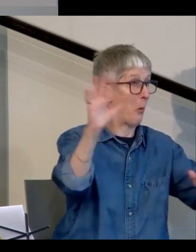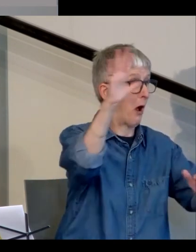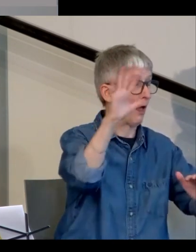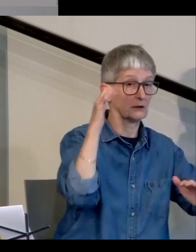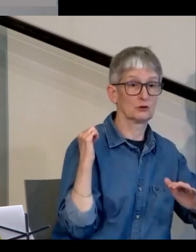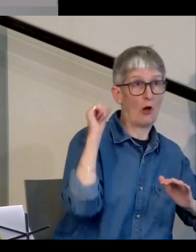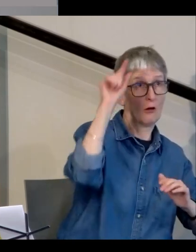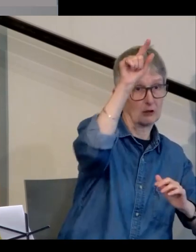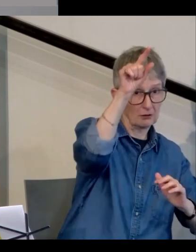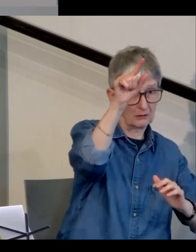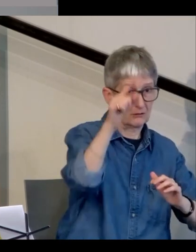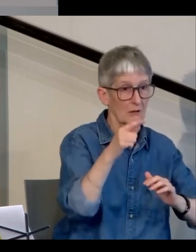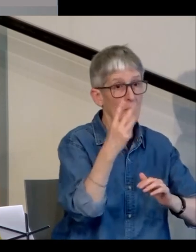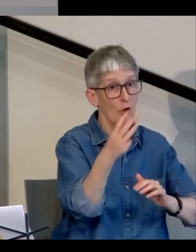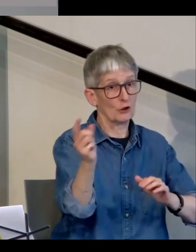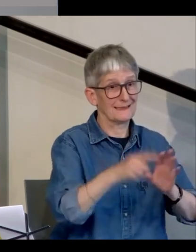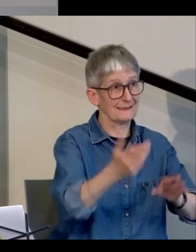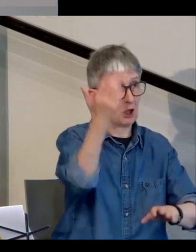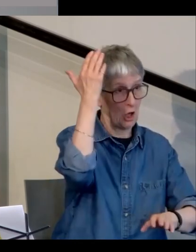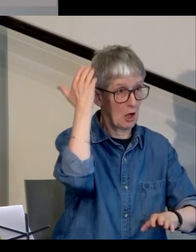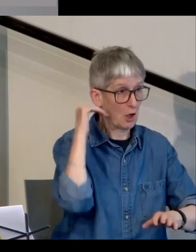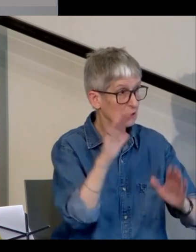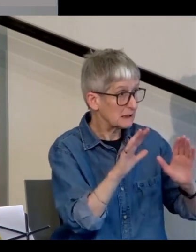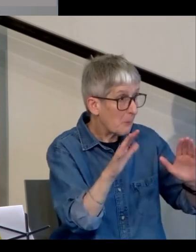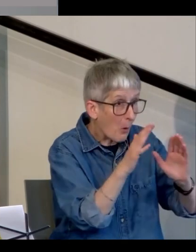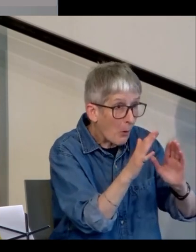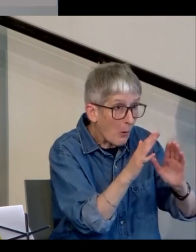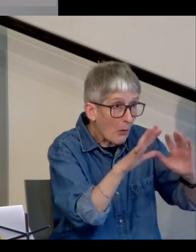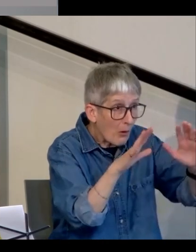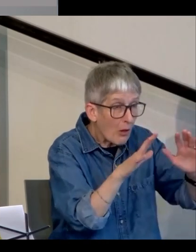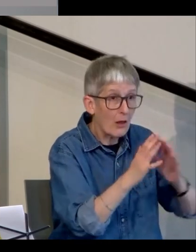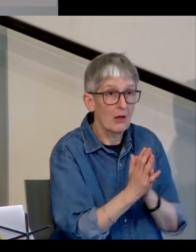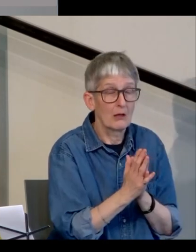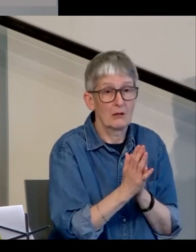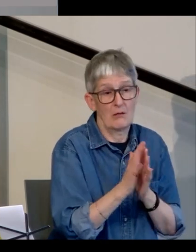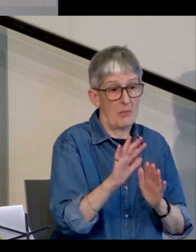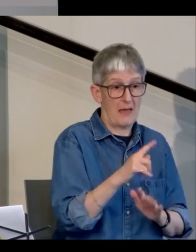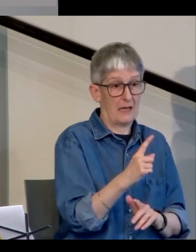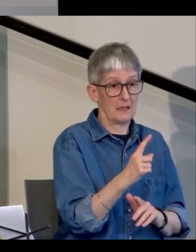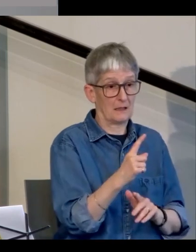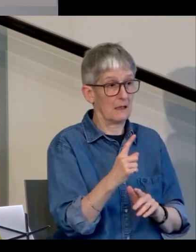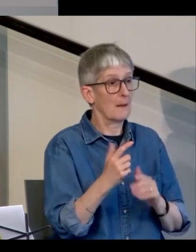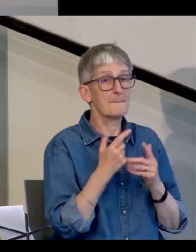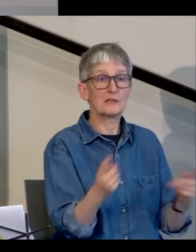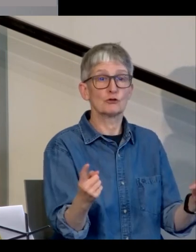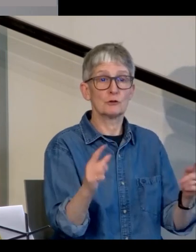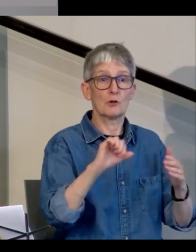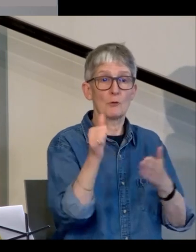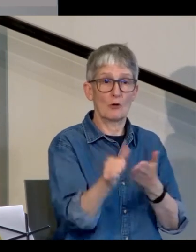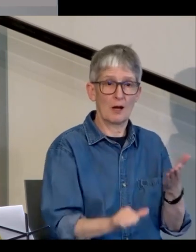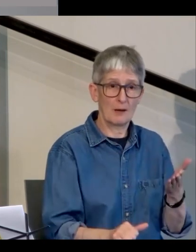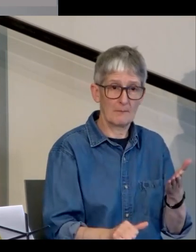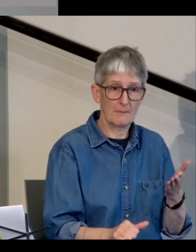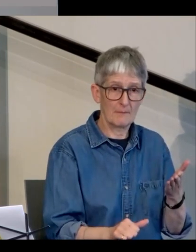And from that place of mission, a little place in the hills of Scotland, was birthed a mission program that